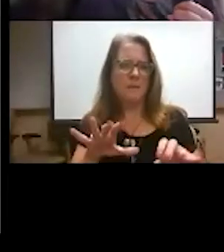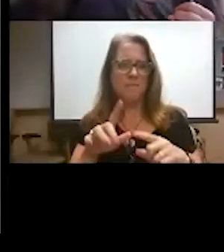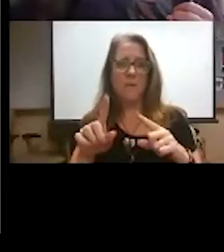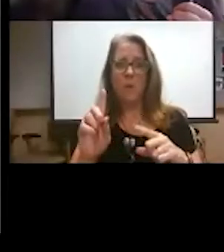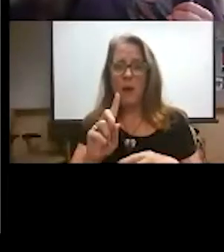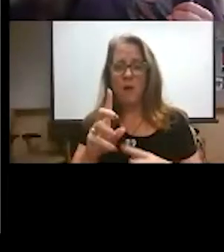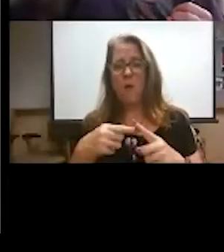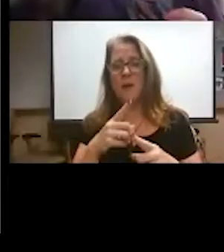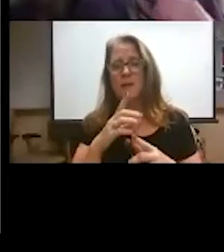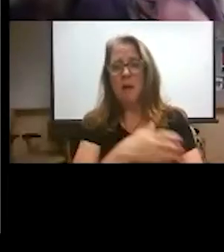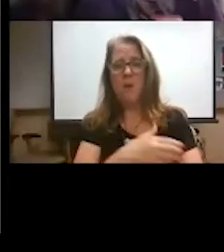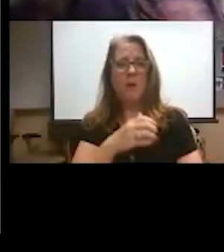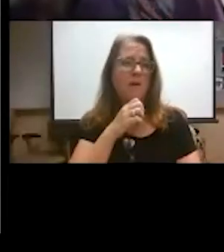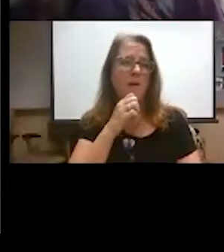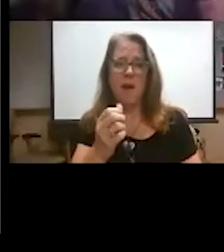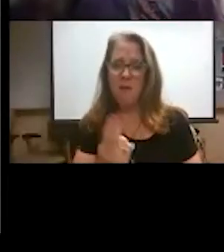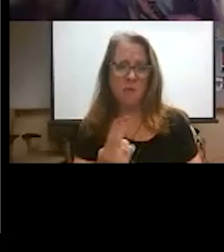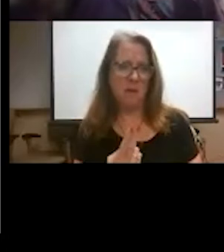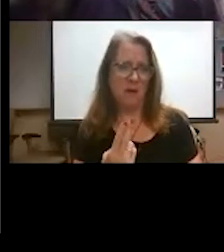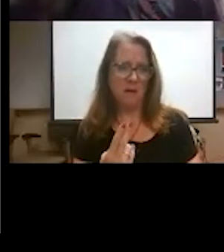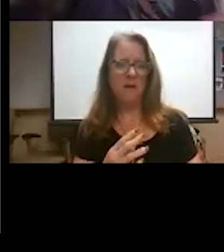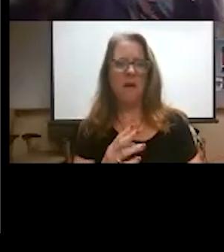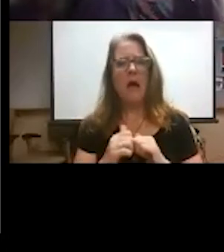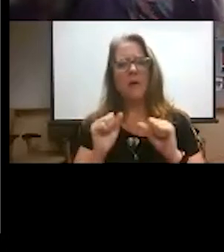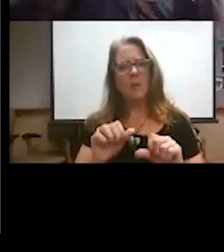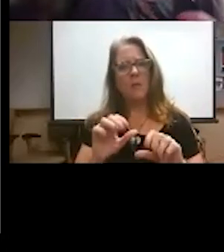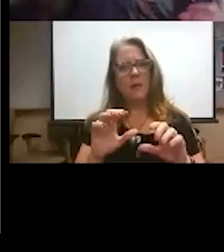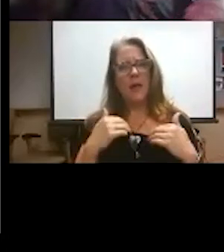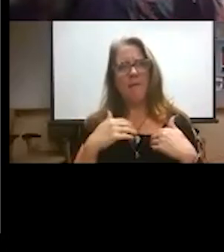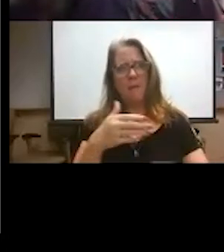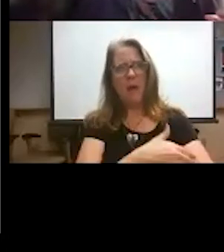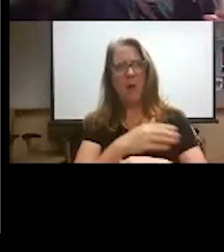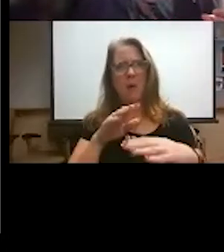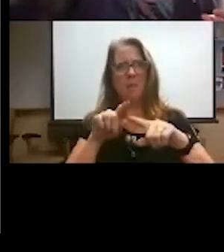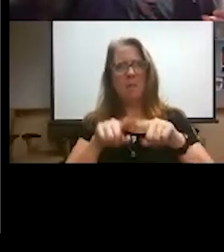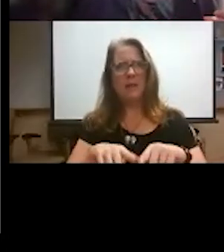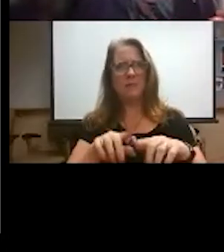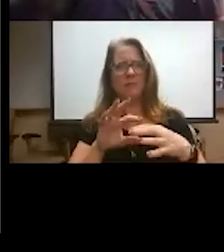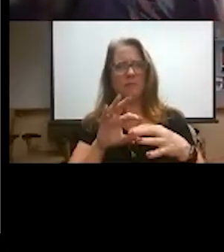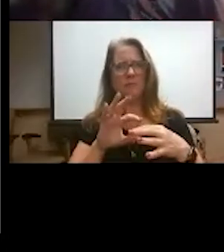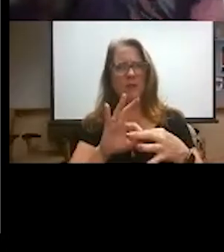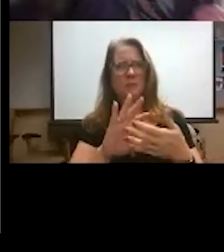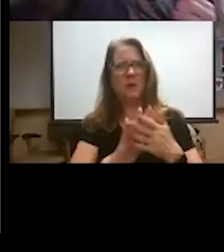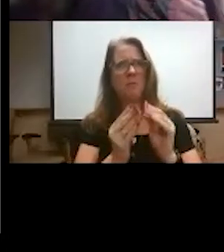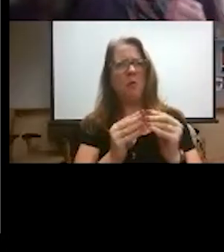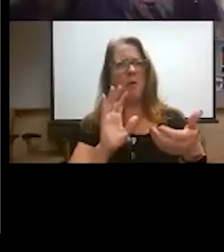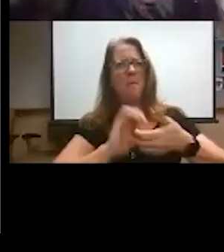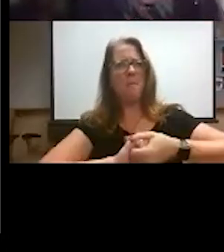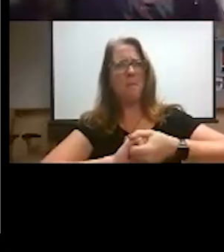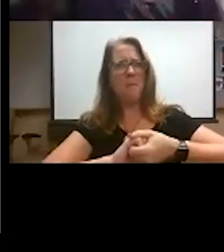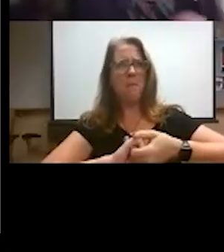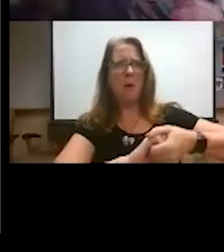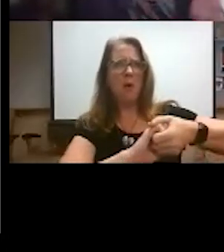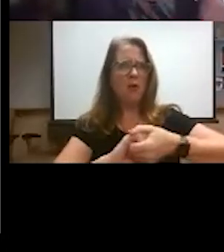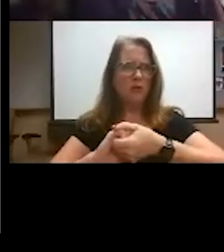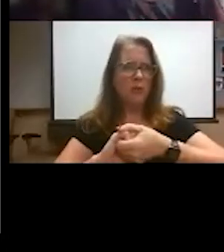being implemented? How can we turn a power-based relationship into more of a partnership? Where and when